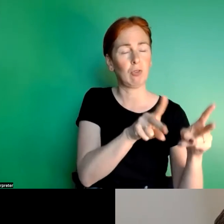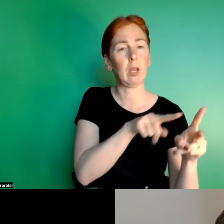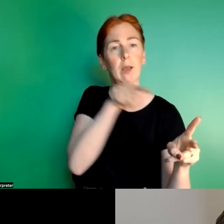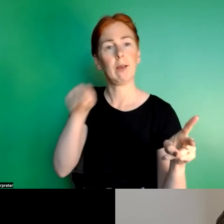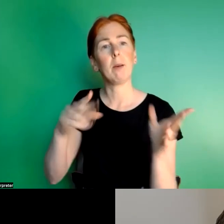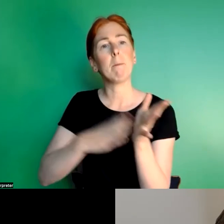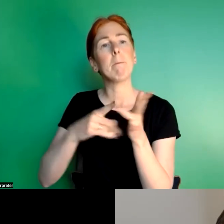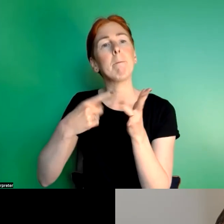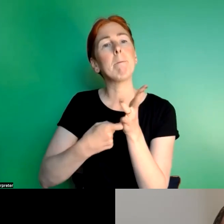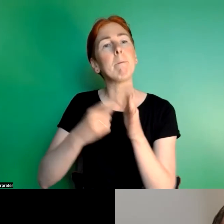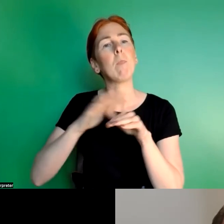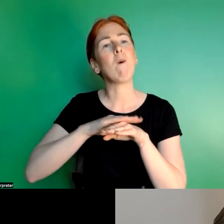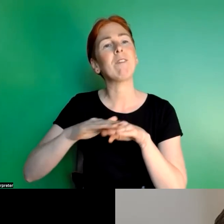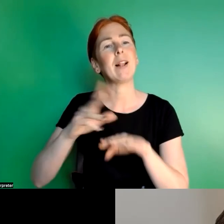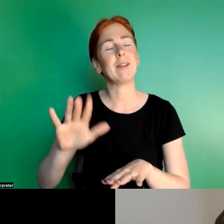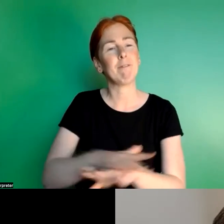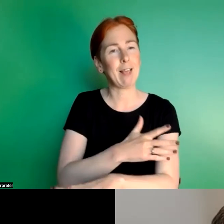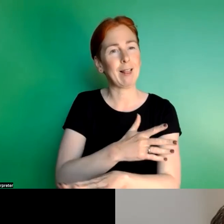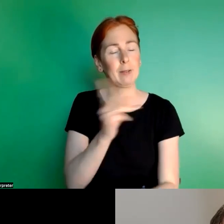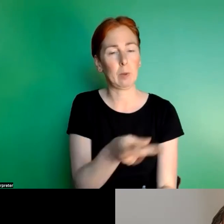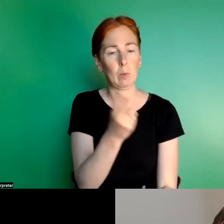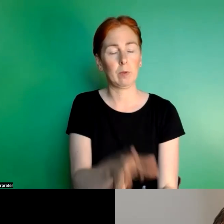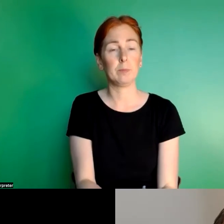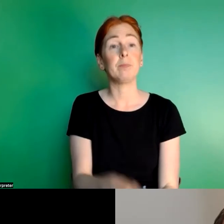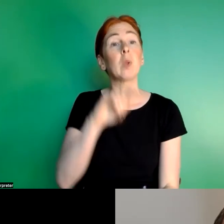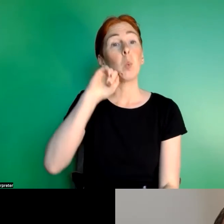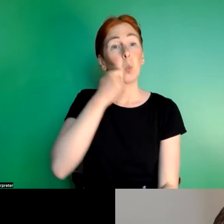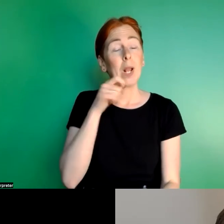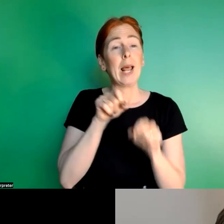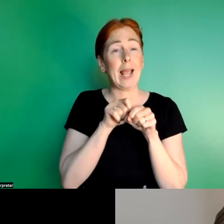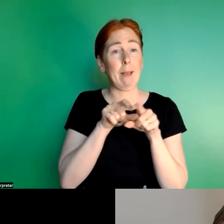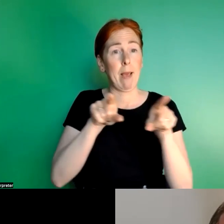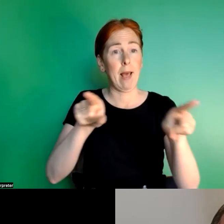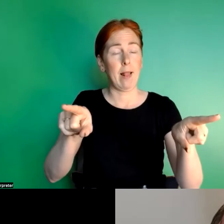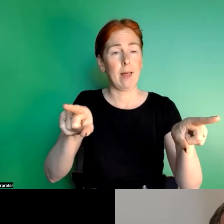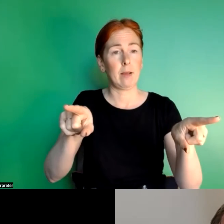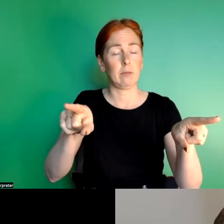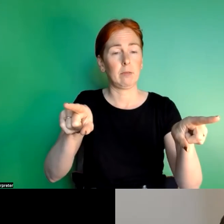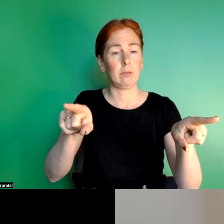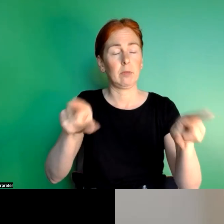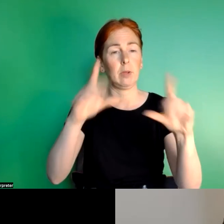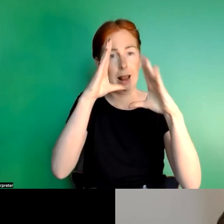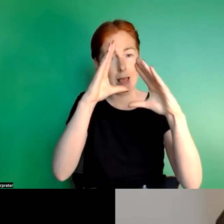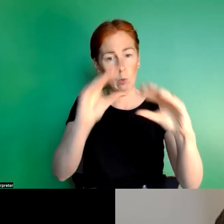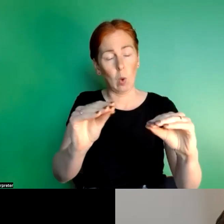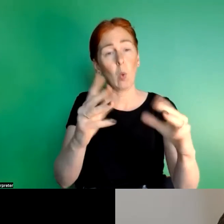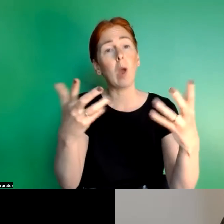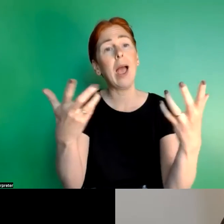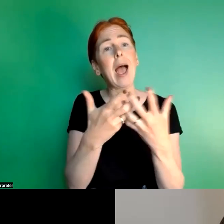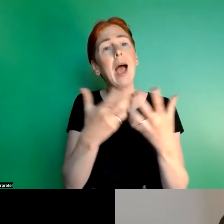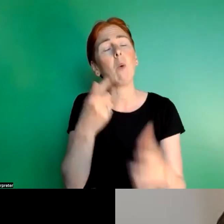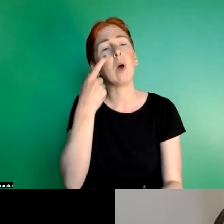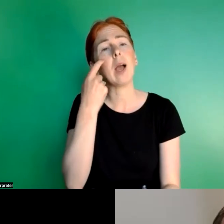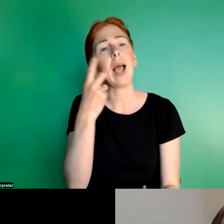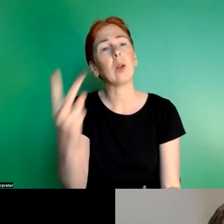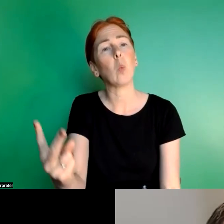We will be sending out an email over the next couple of days, which has got details of how you can rewatch or listen to tonight's presentation and details